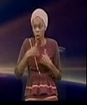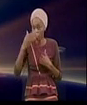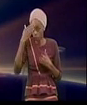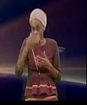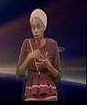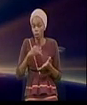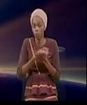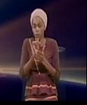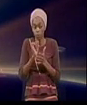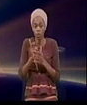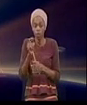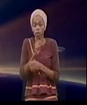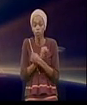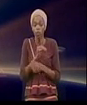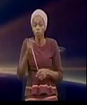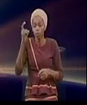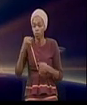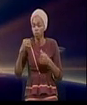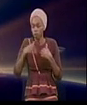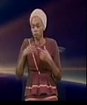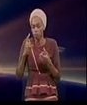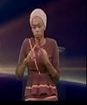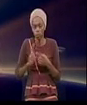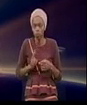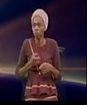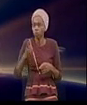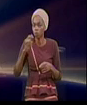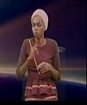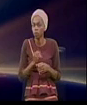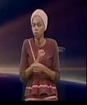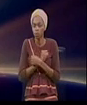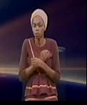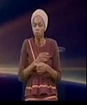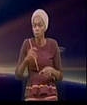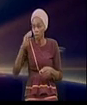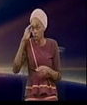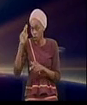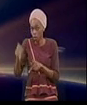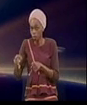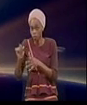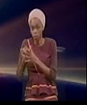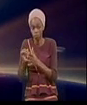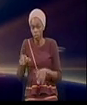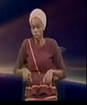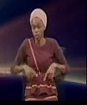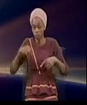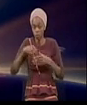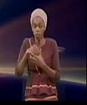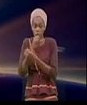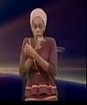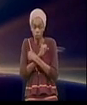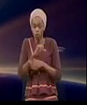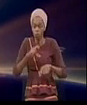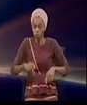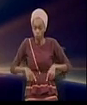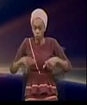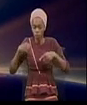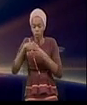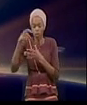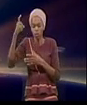the love that God hath to us. God is love. And he that dwelleth in love dwelleth in God, and God in